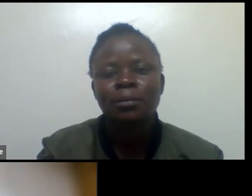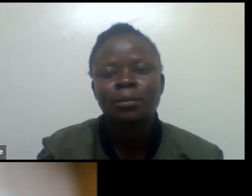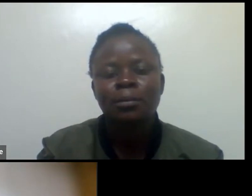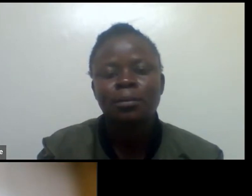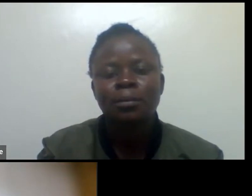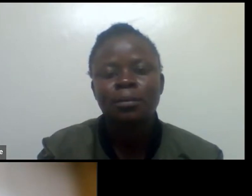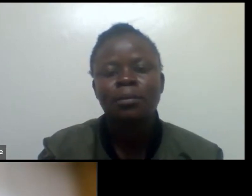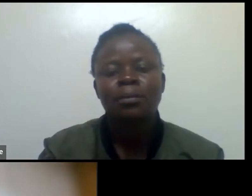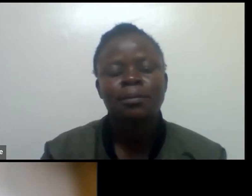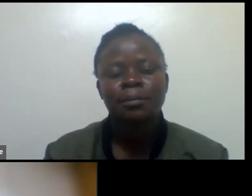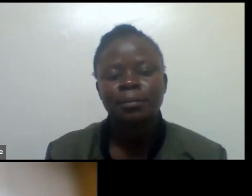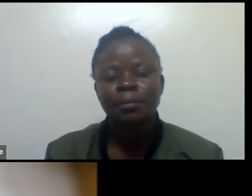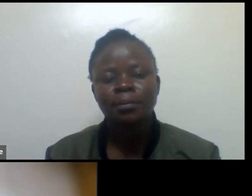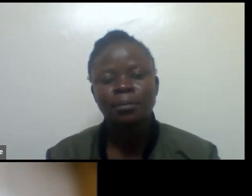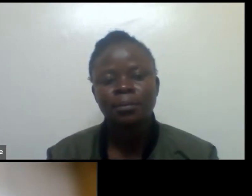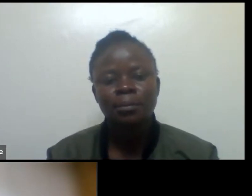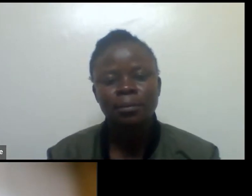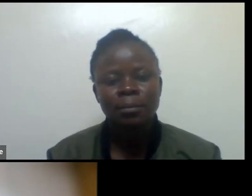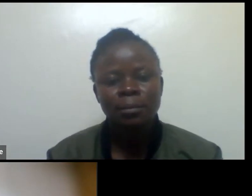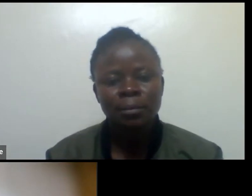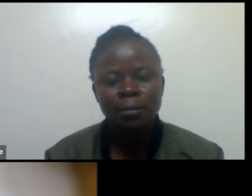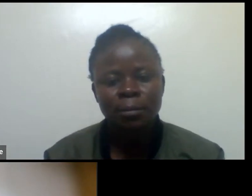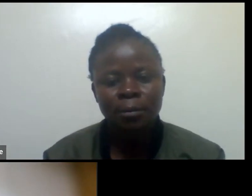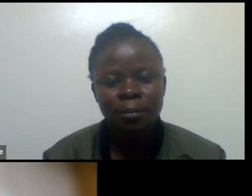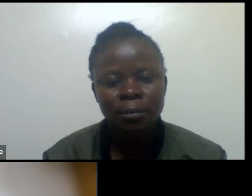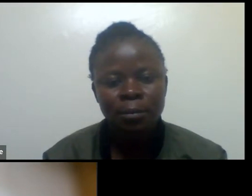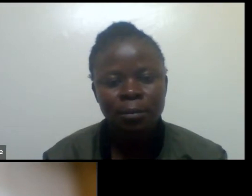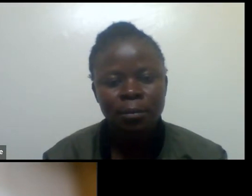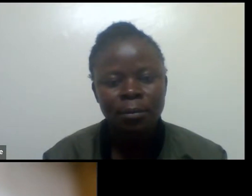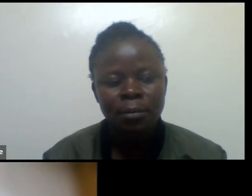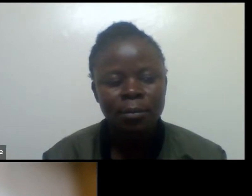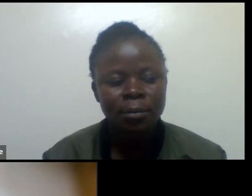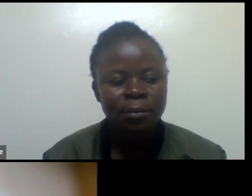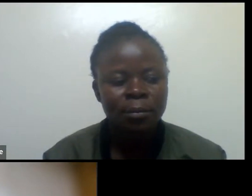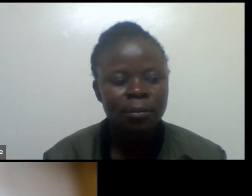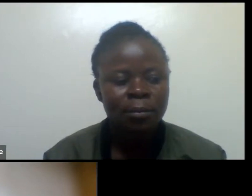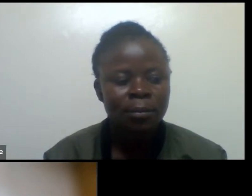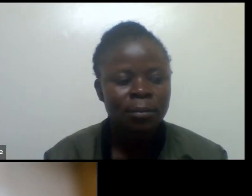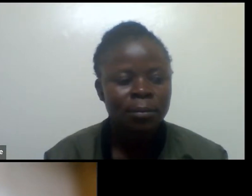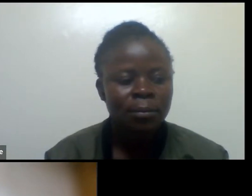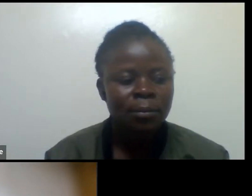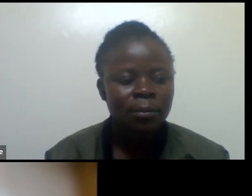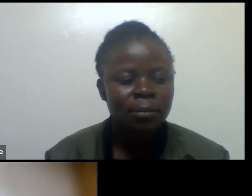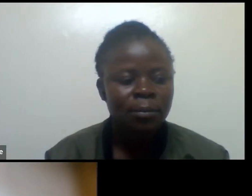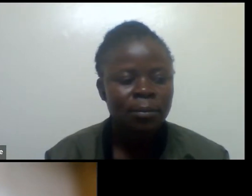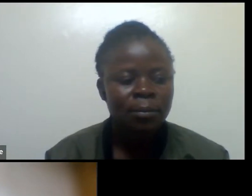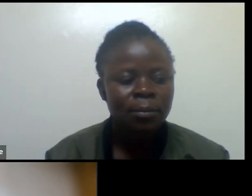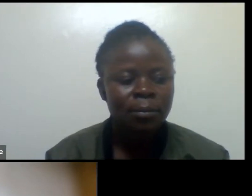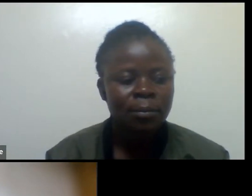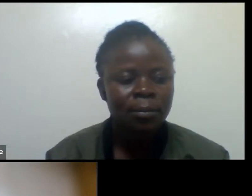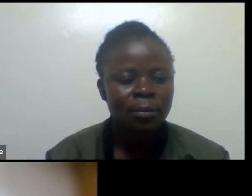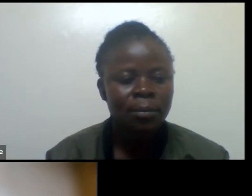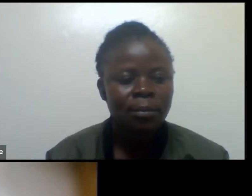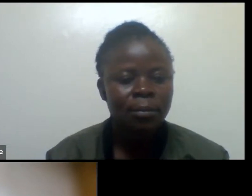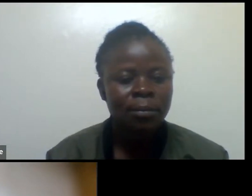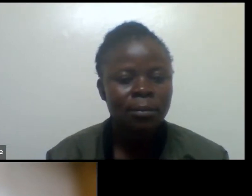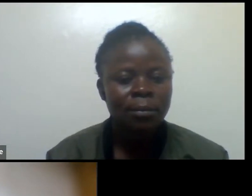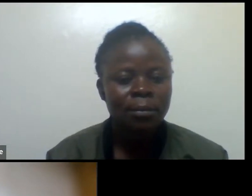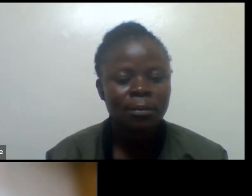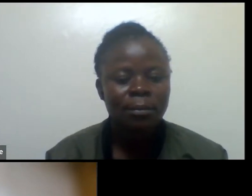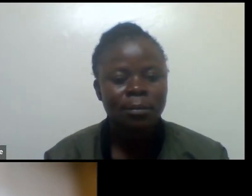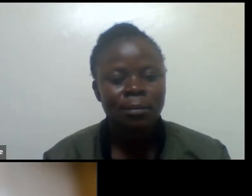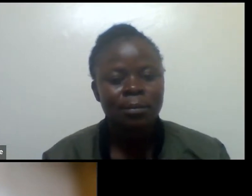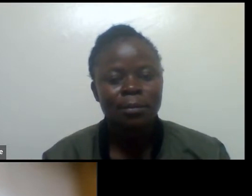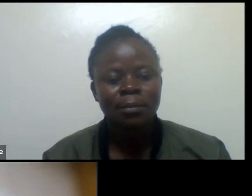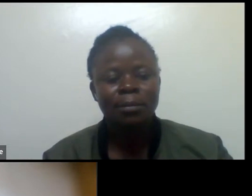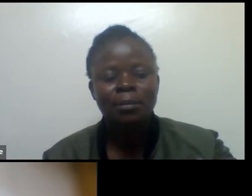measures to channel these ideas, so that at the end of the day, the